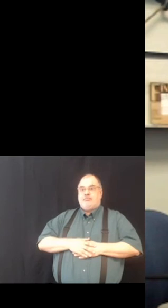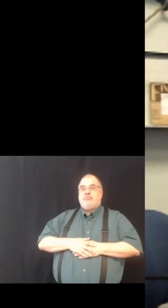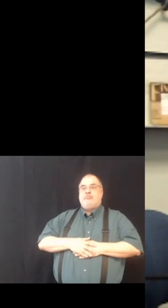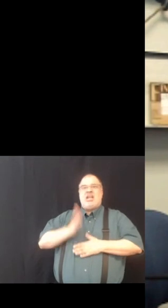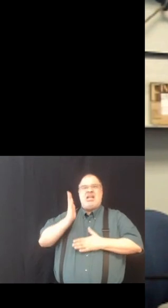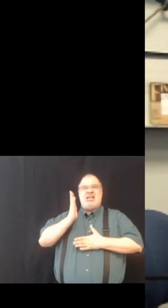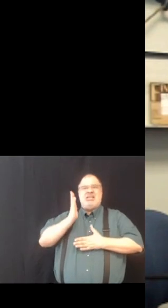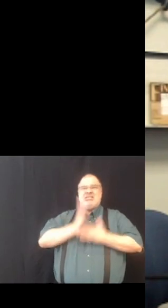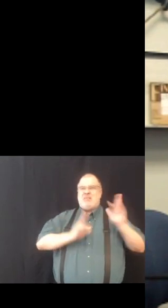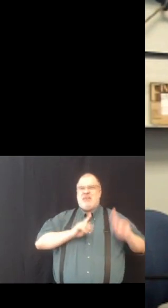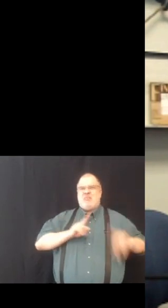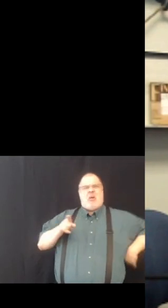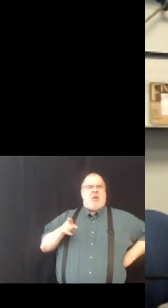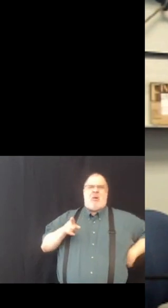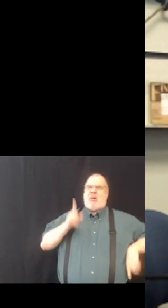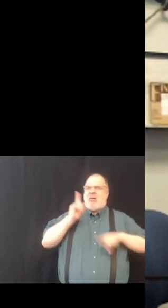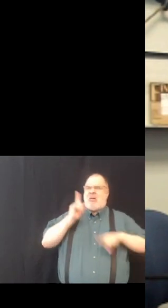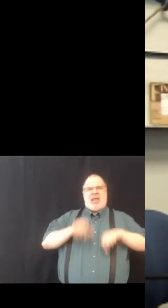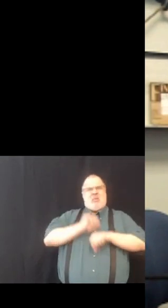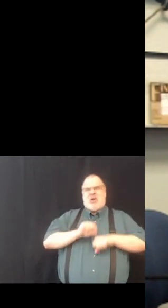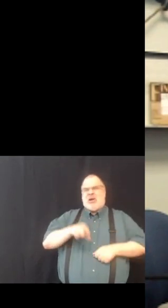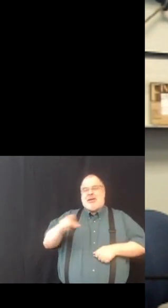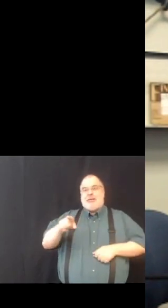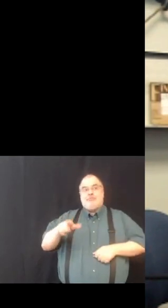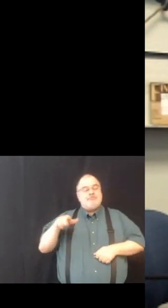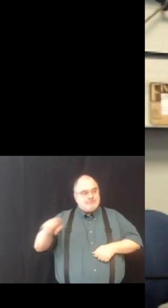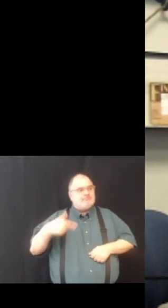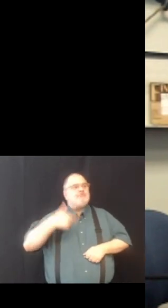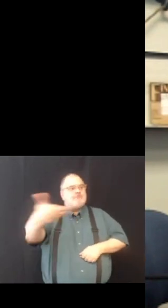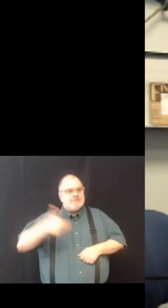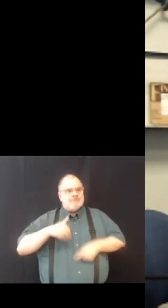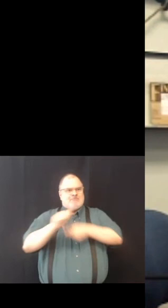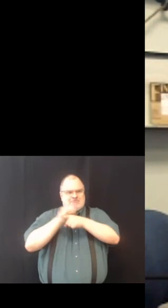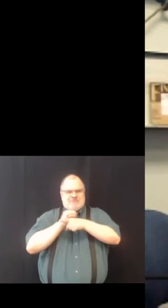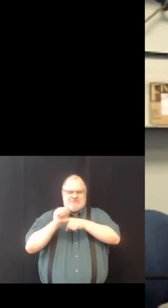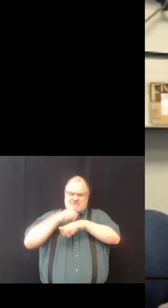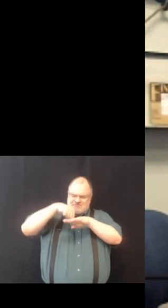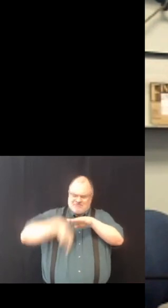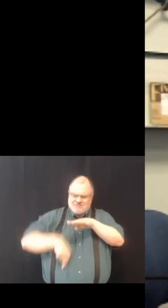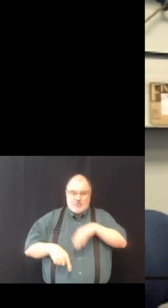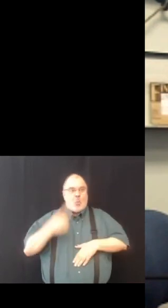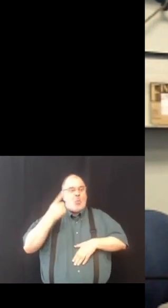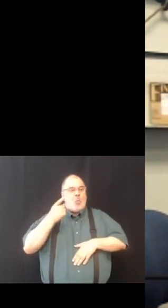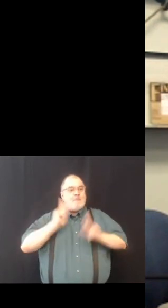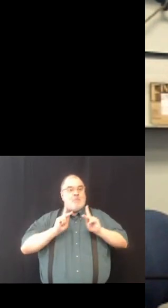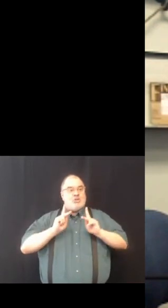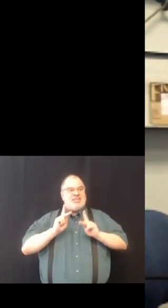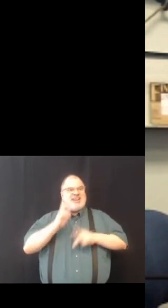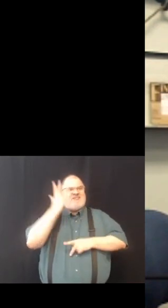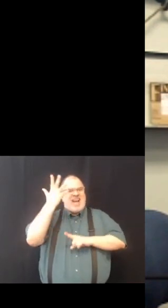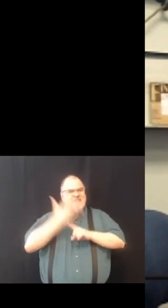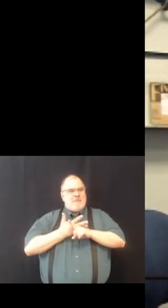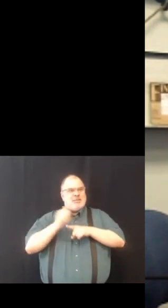consider unemployable and train them thoroughly so they excel at their jobs. One individual spent 5 months in training, but they